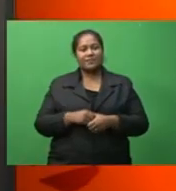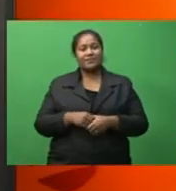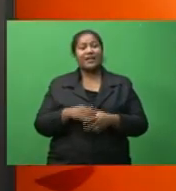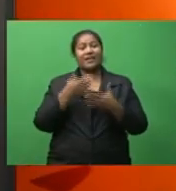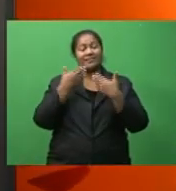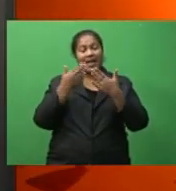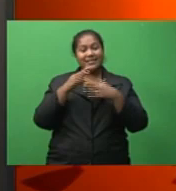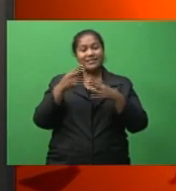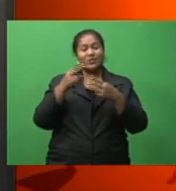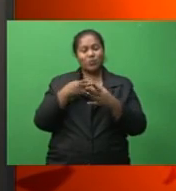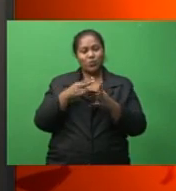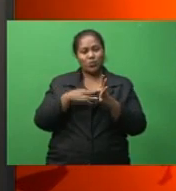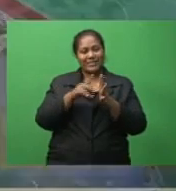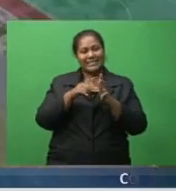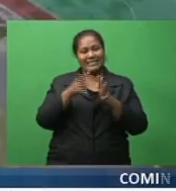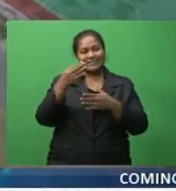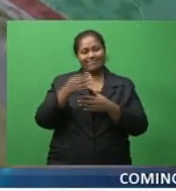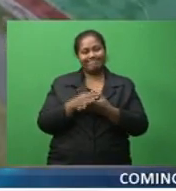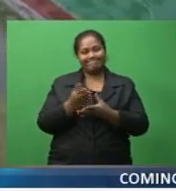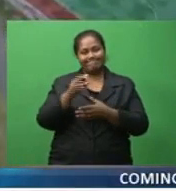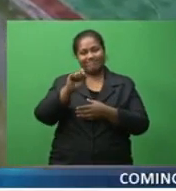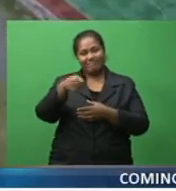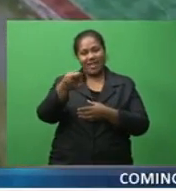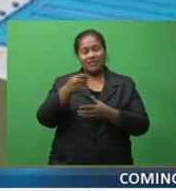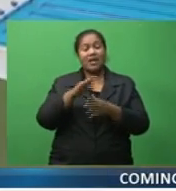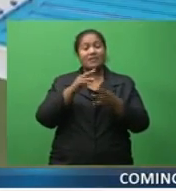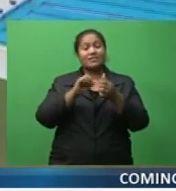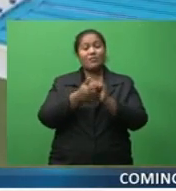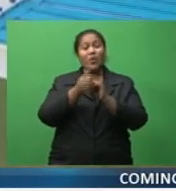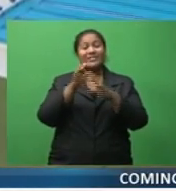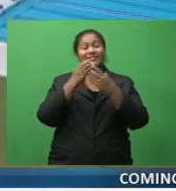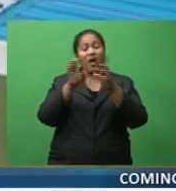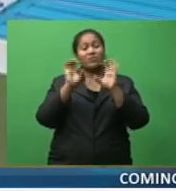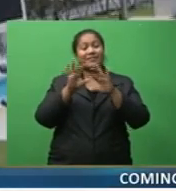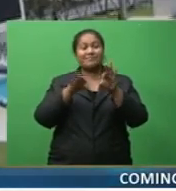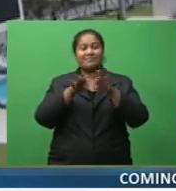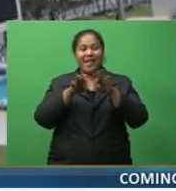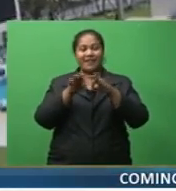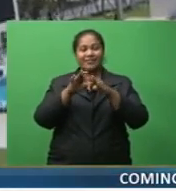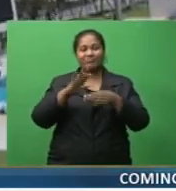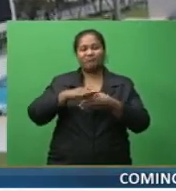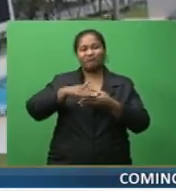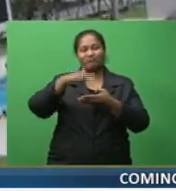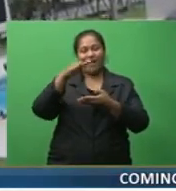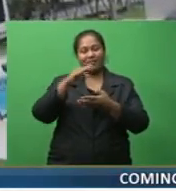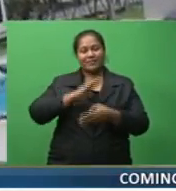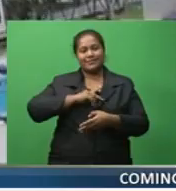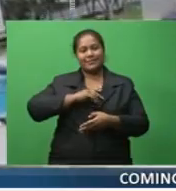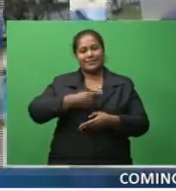Thanks, Whitney, and good evening. Coming up, Sports Council plans for rise in demand.